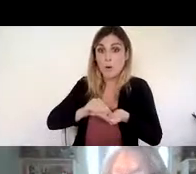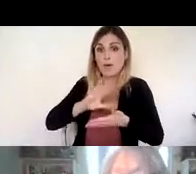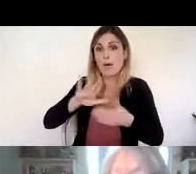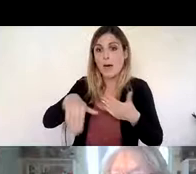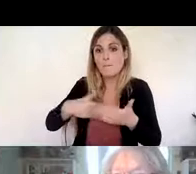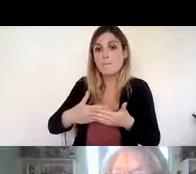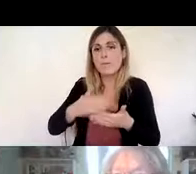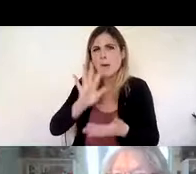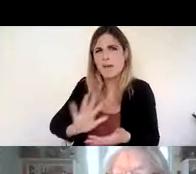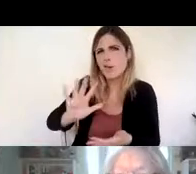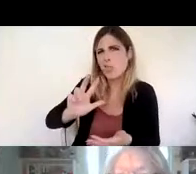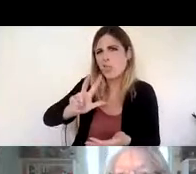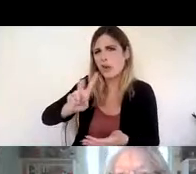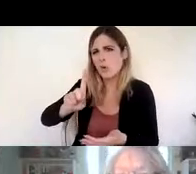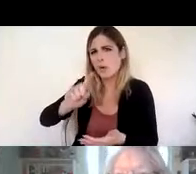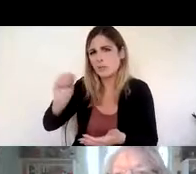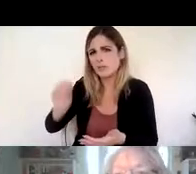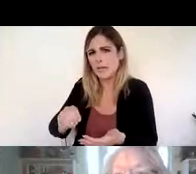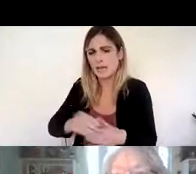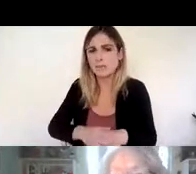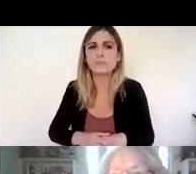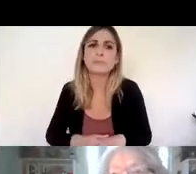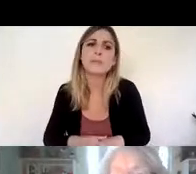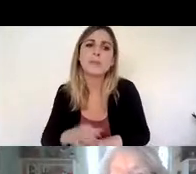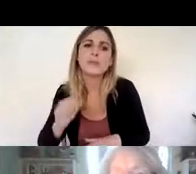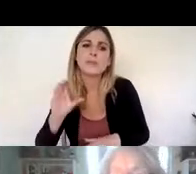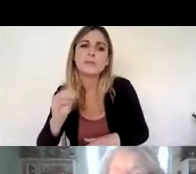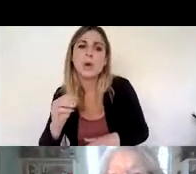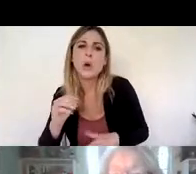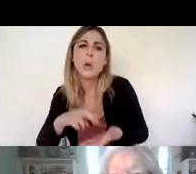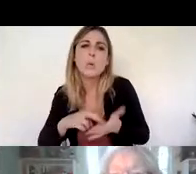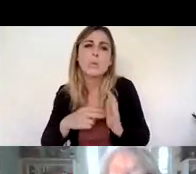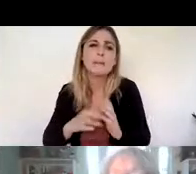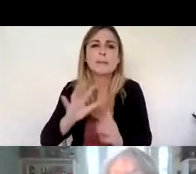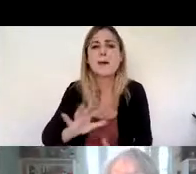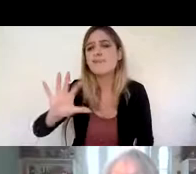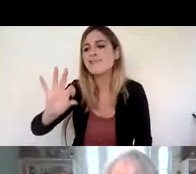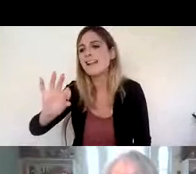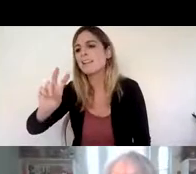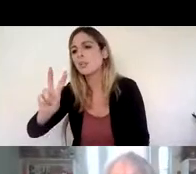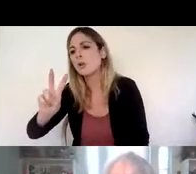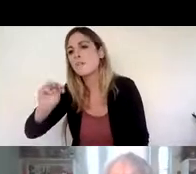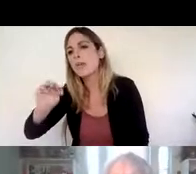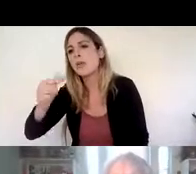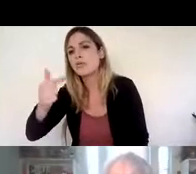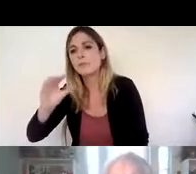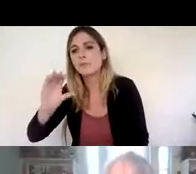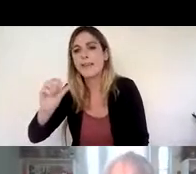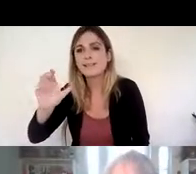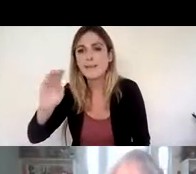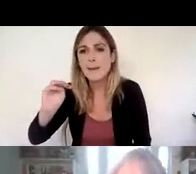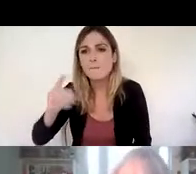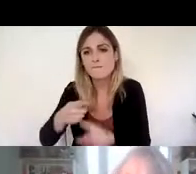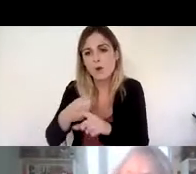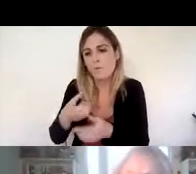about 30.6% of those 300 milligrams, which works out to 92 milligrams of calcium. That's how much we're absorbing from a cup of cow's